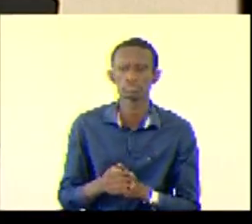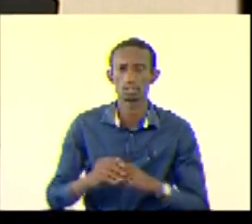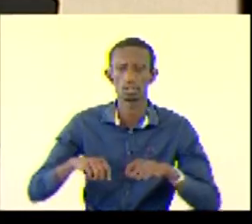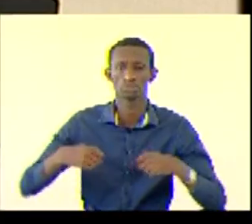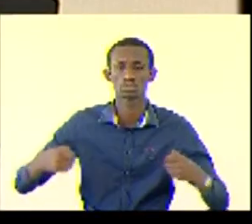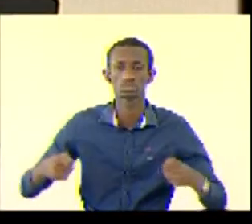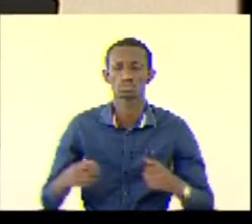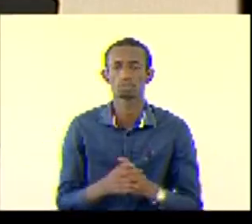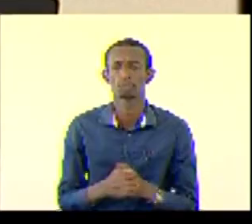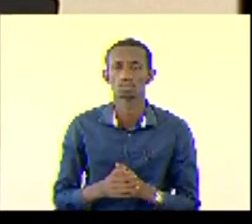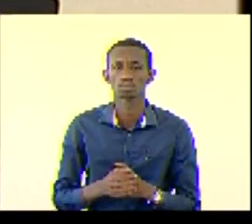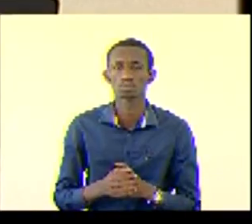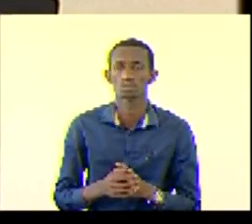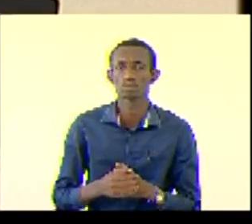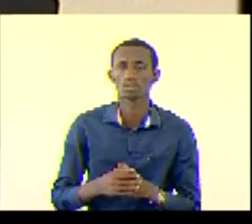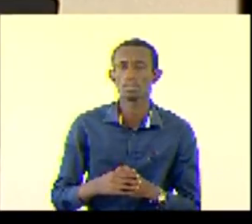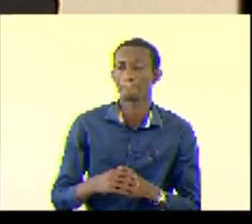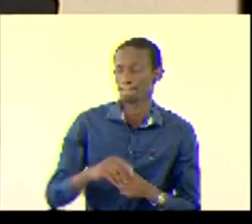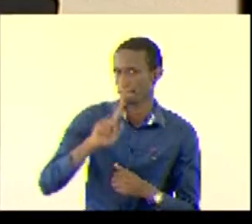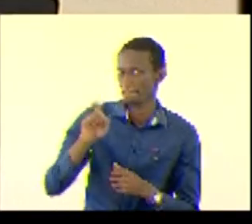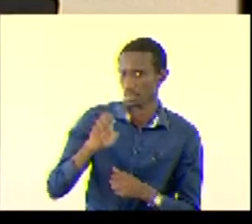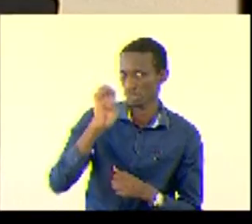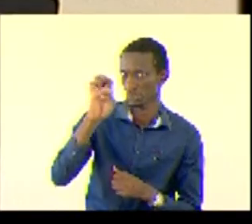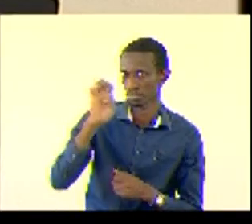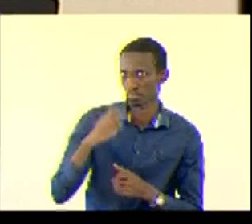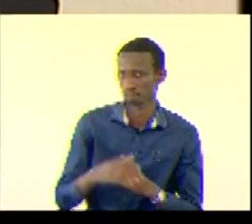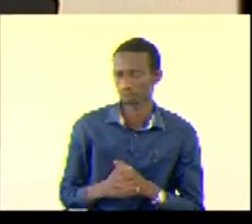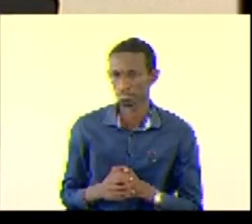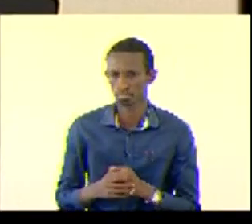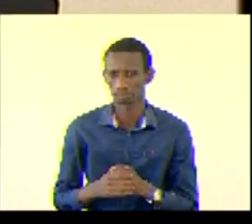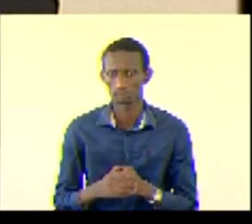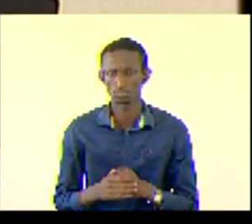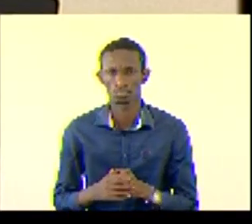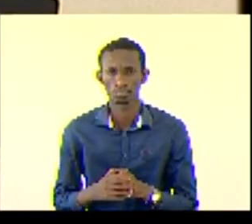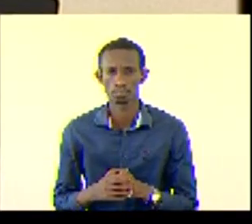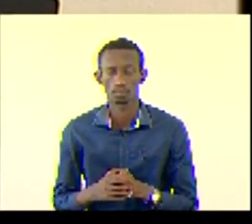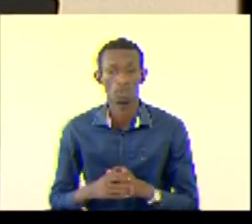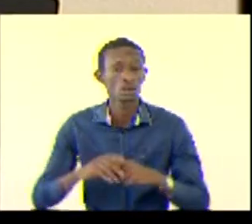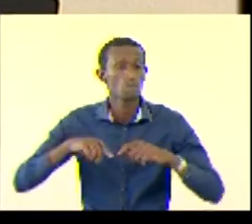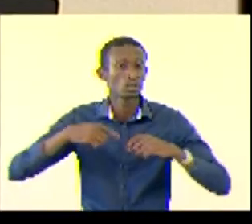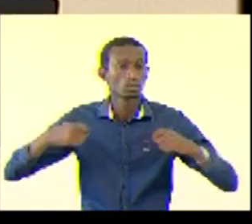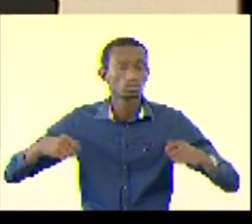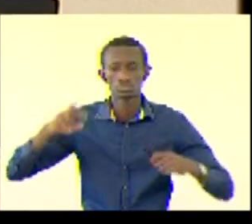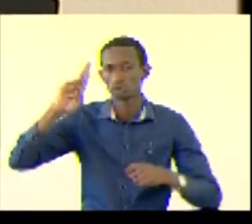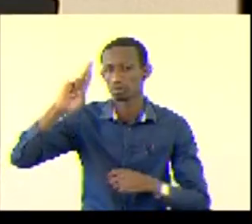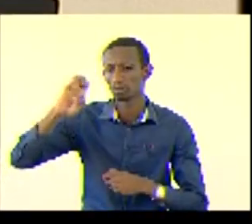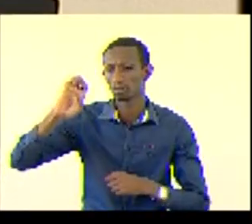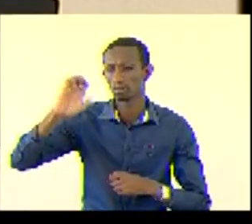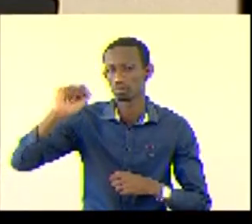So that is part E of the question. So the reaction